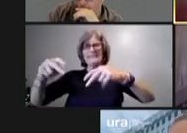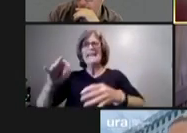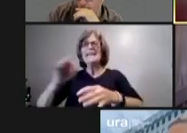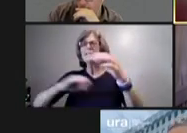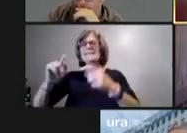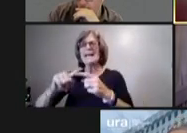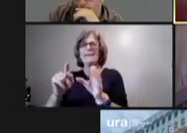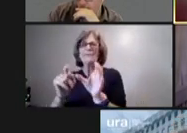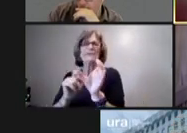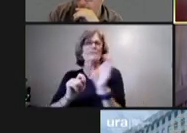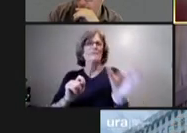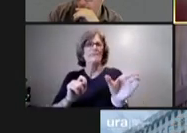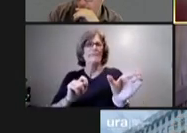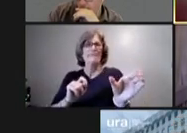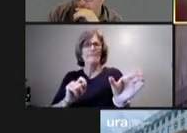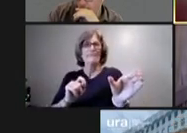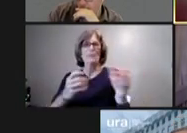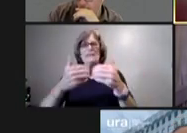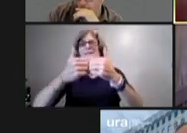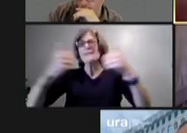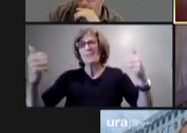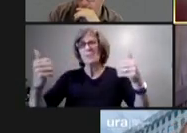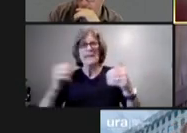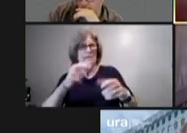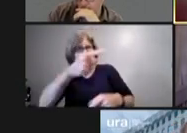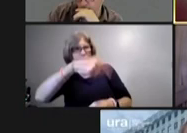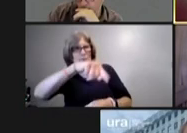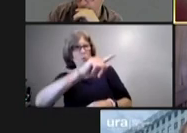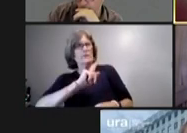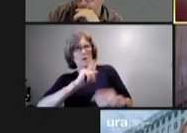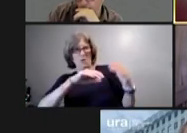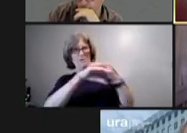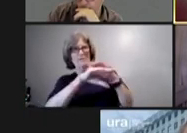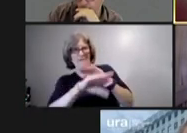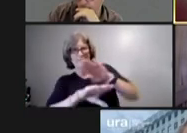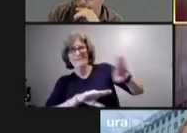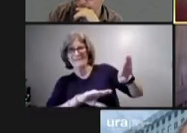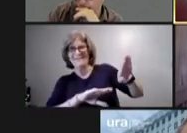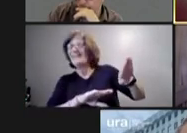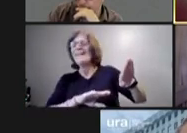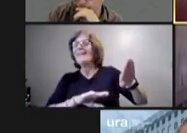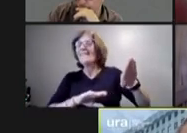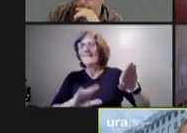an individual's needs after the fact. That I certainly hear your point.